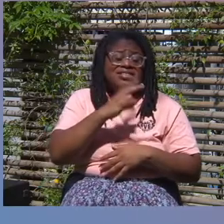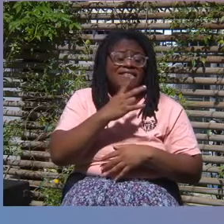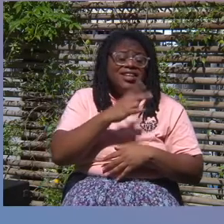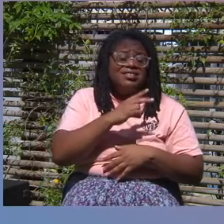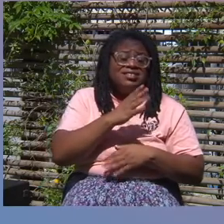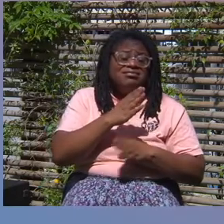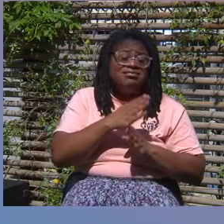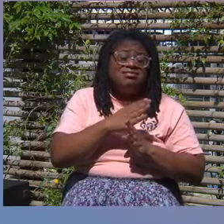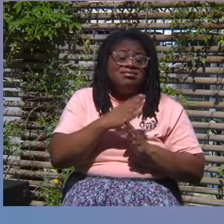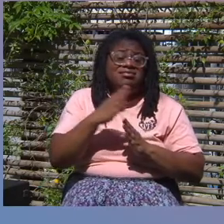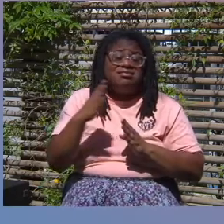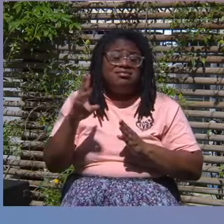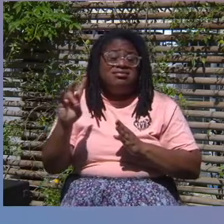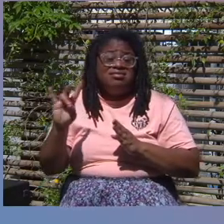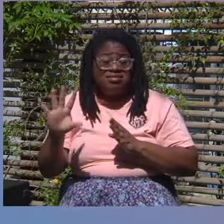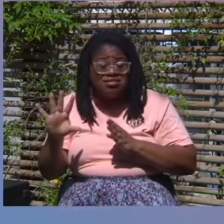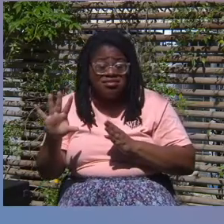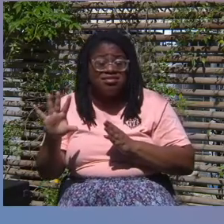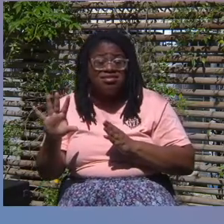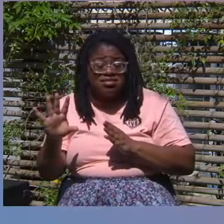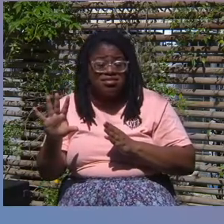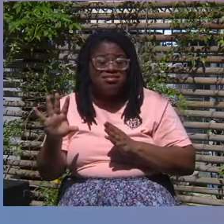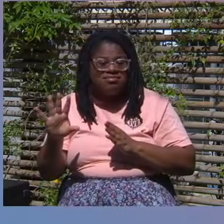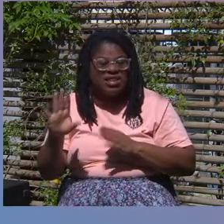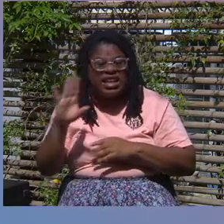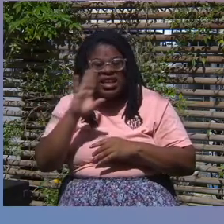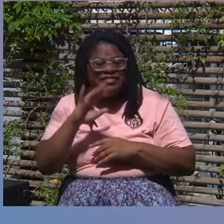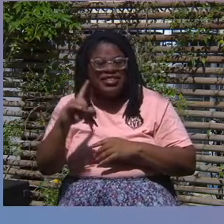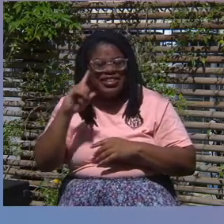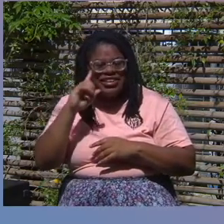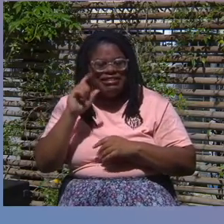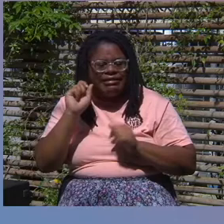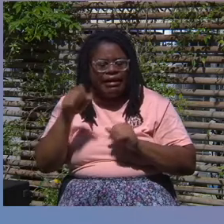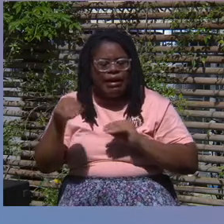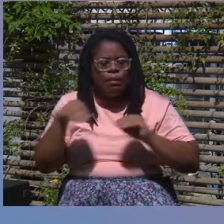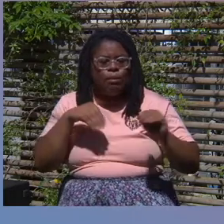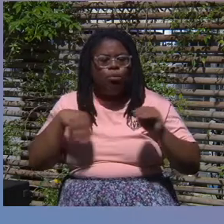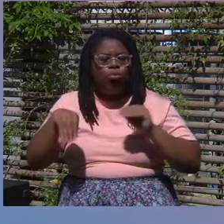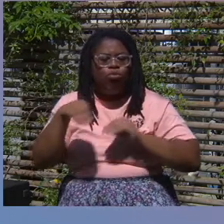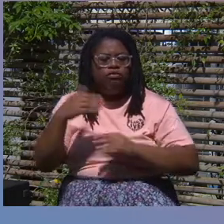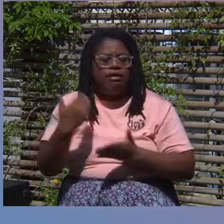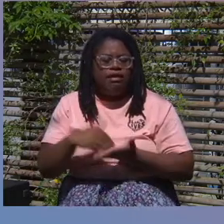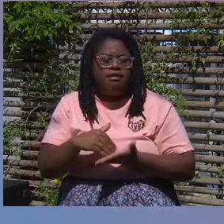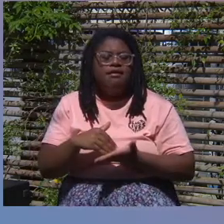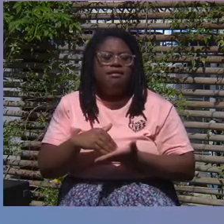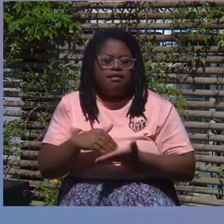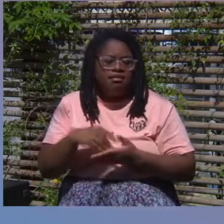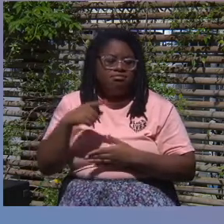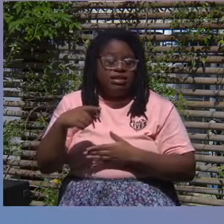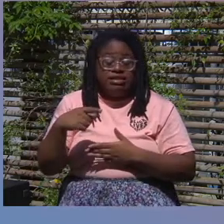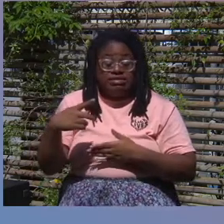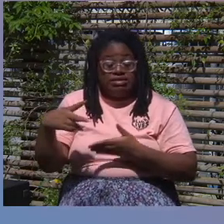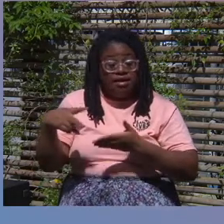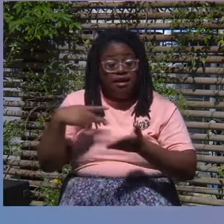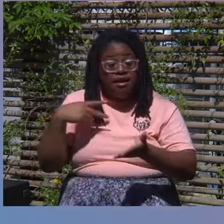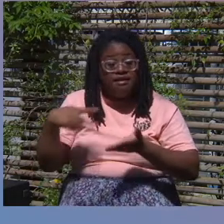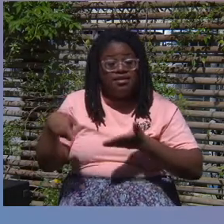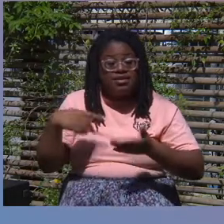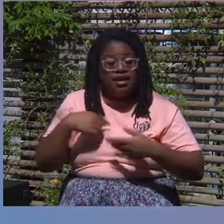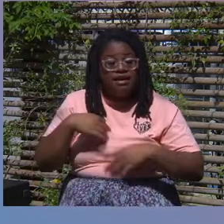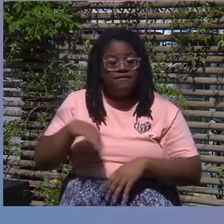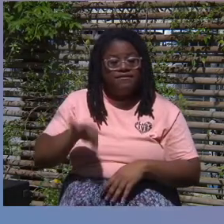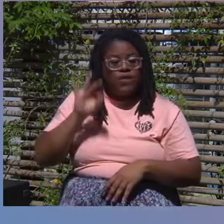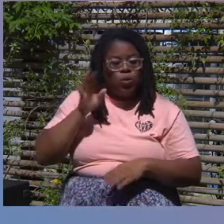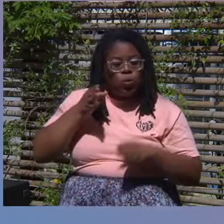to 75, who never thought they could move again. Mm-hmm. And this dance, I